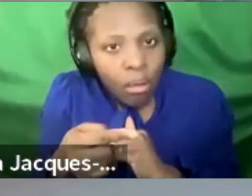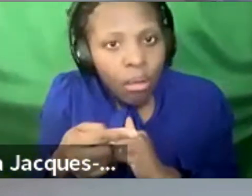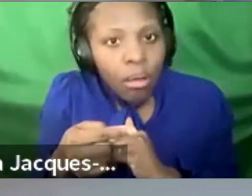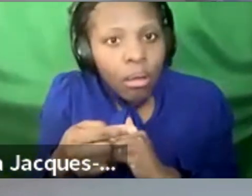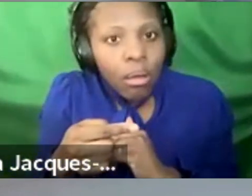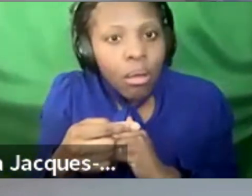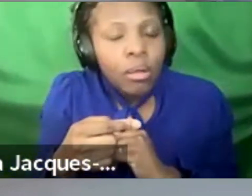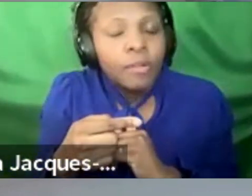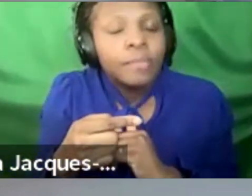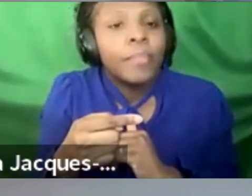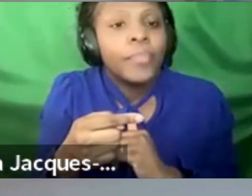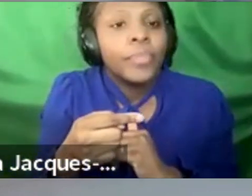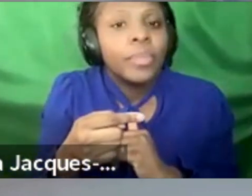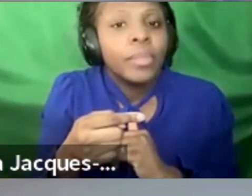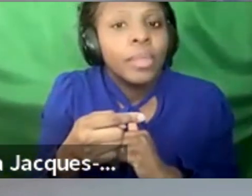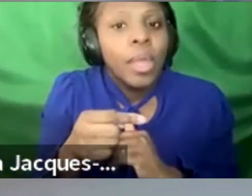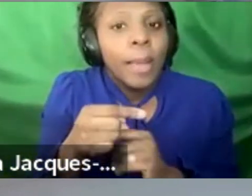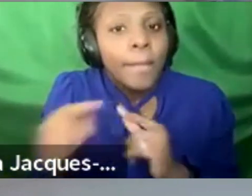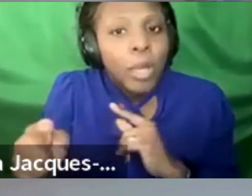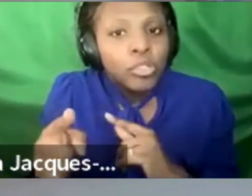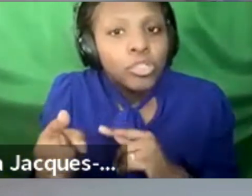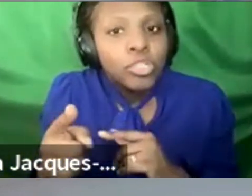Much Ado About Hamlet Shrew,